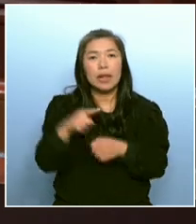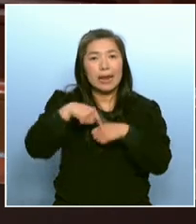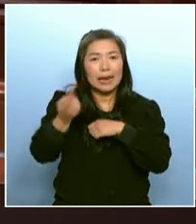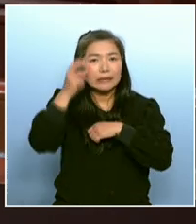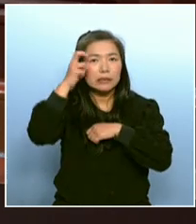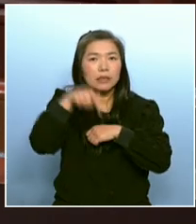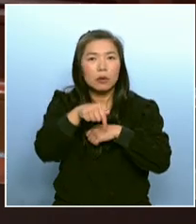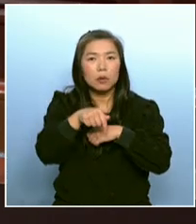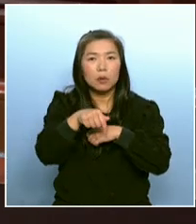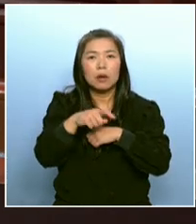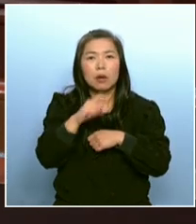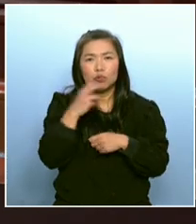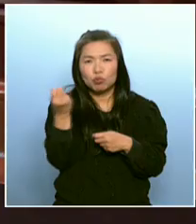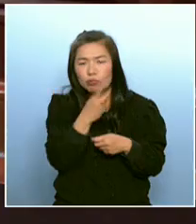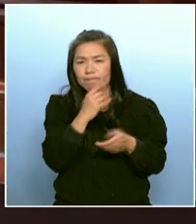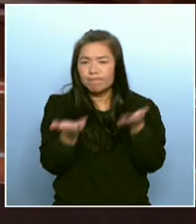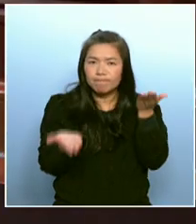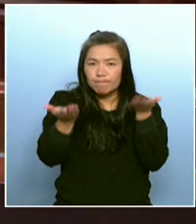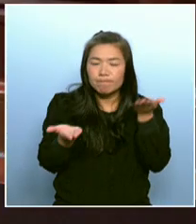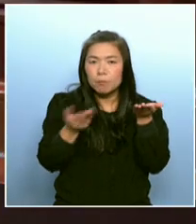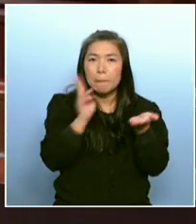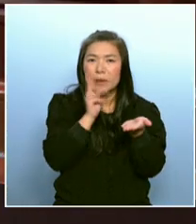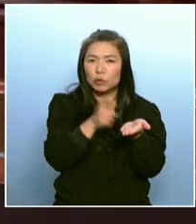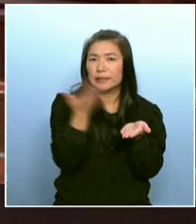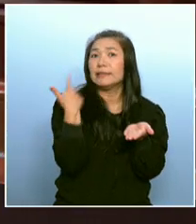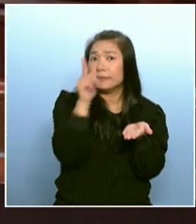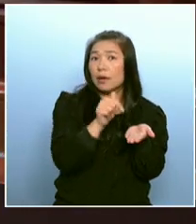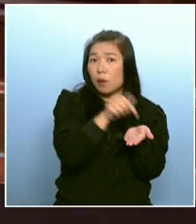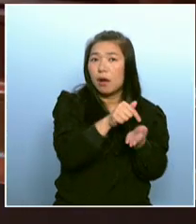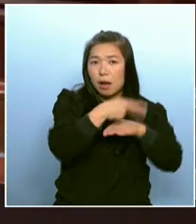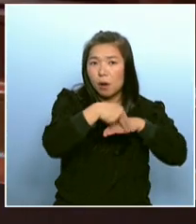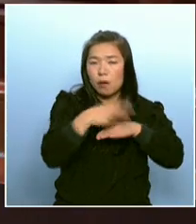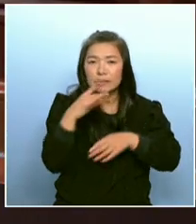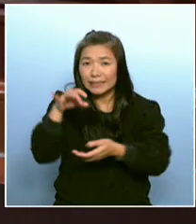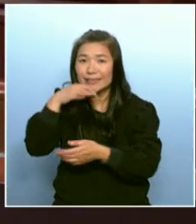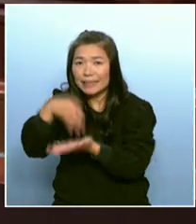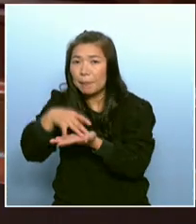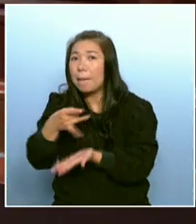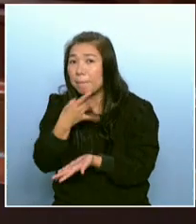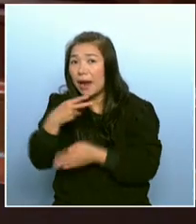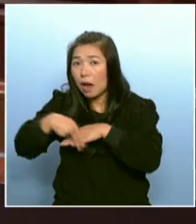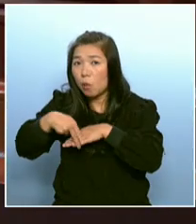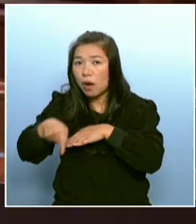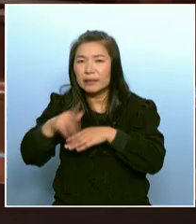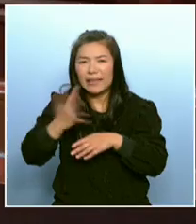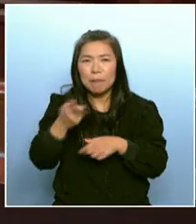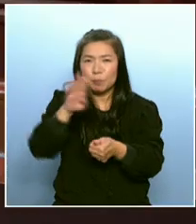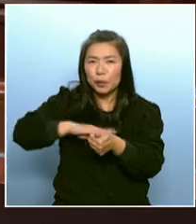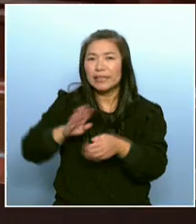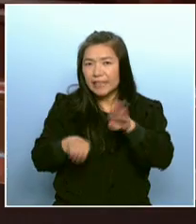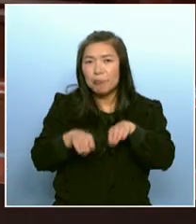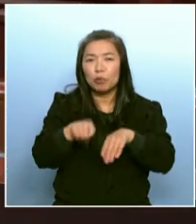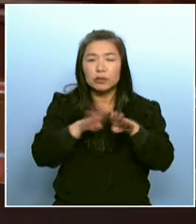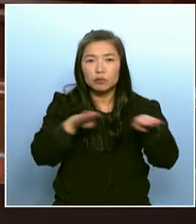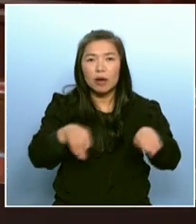previous version of the program, but I think it's never too late to carry out this kind of studies. Also, another kind of studies that you may consider is